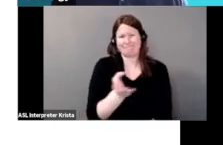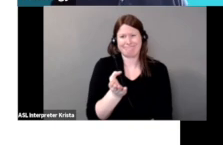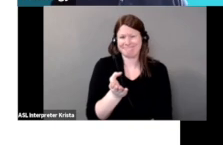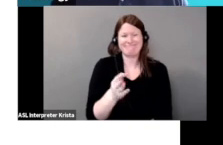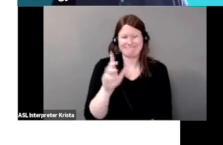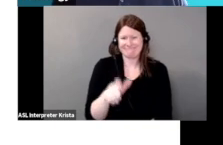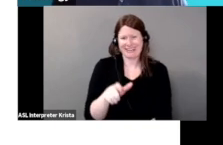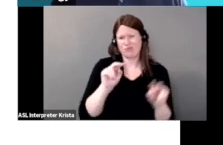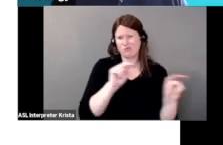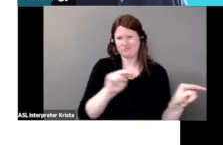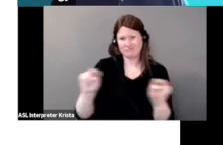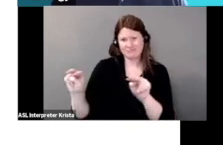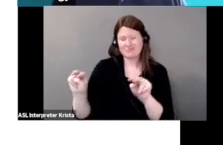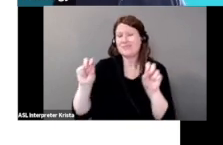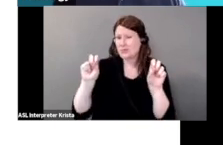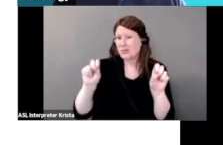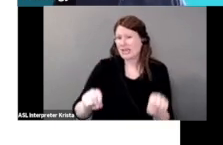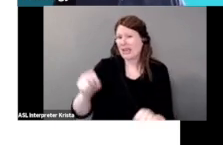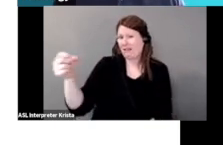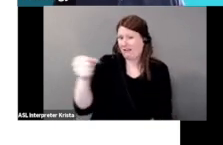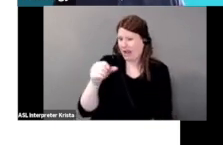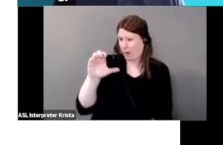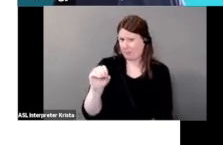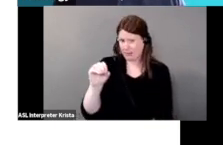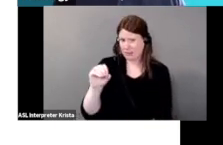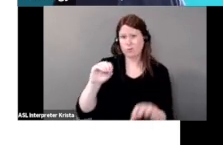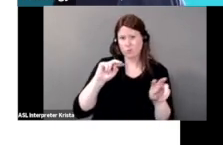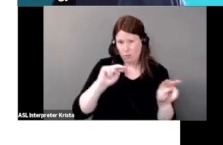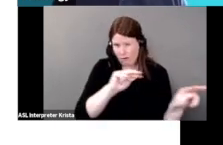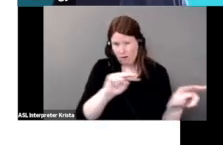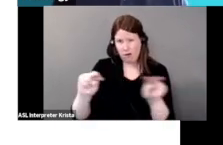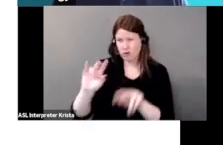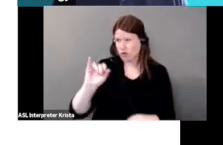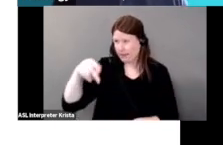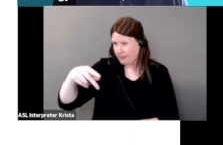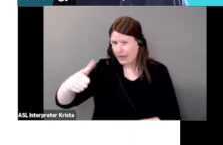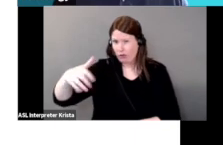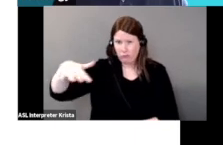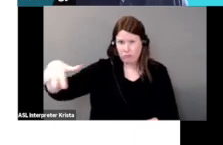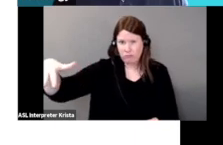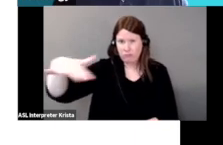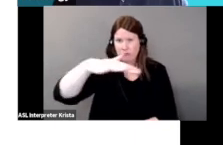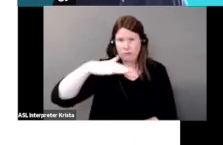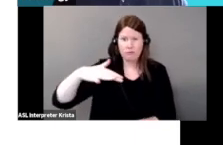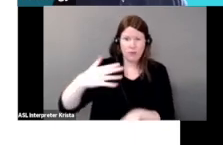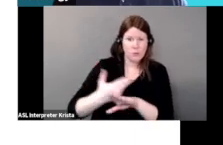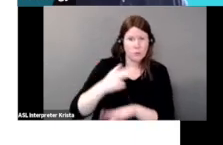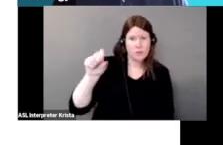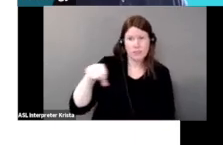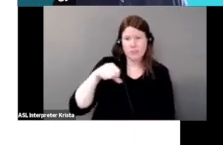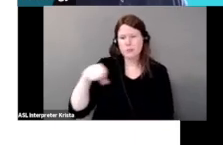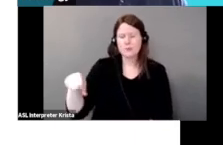are companies you can hire to police your IP for you. They're really not something